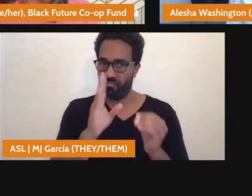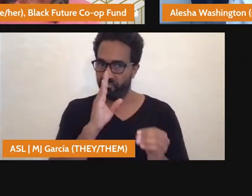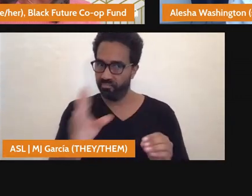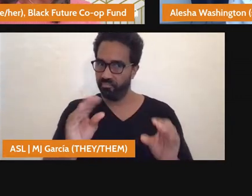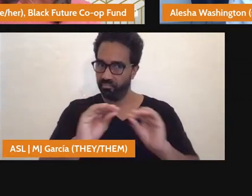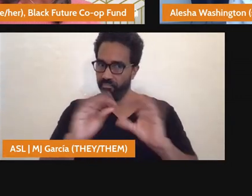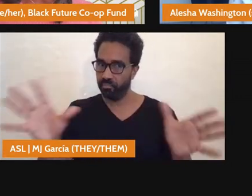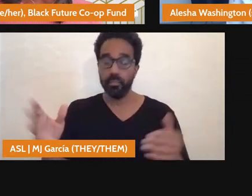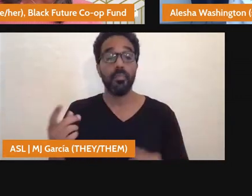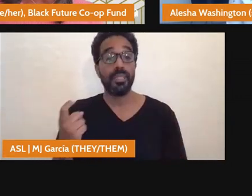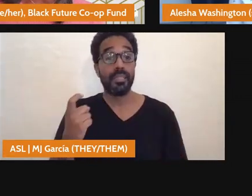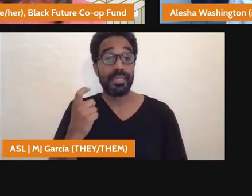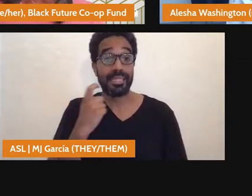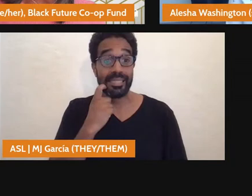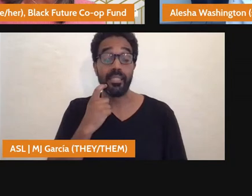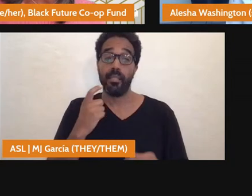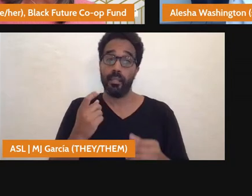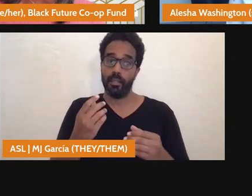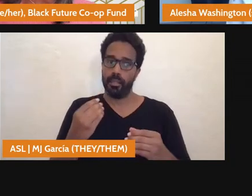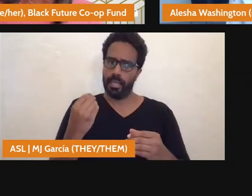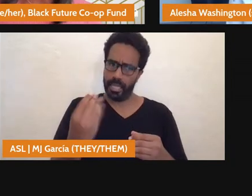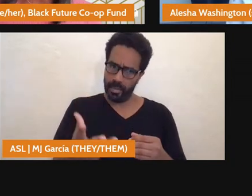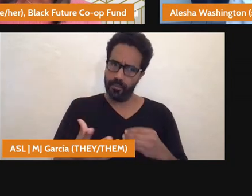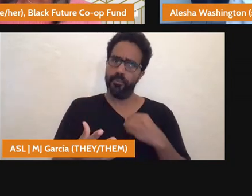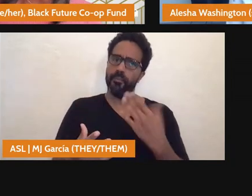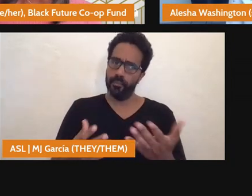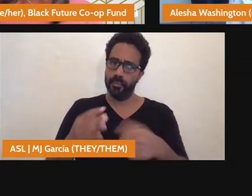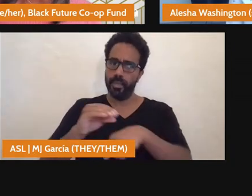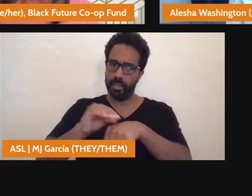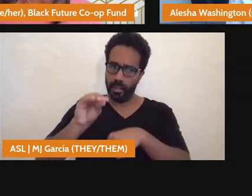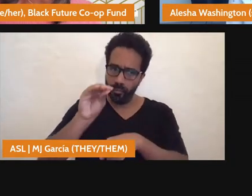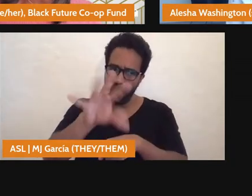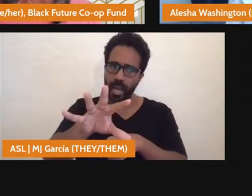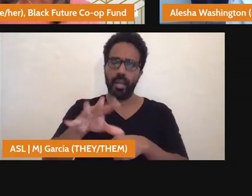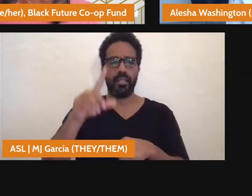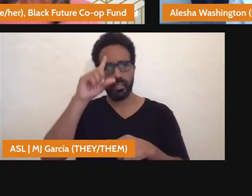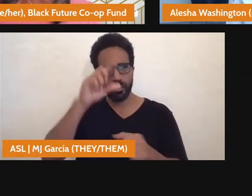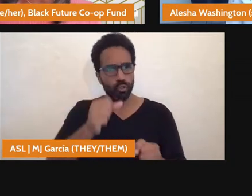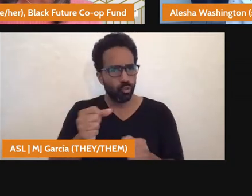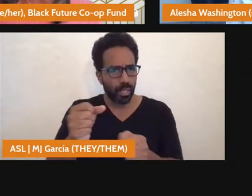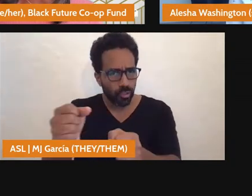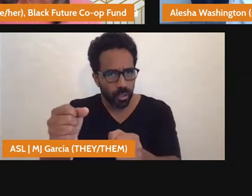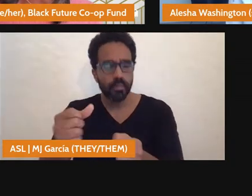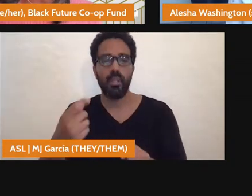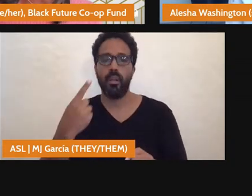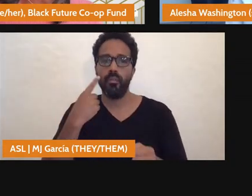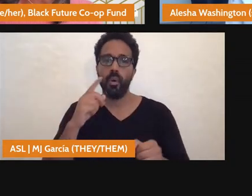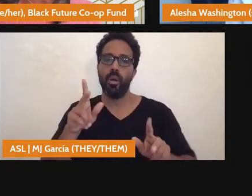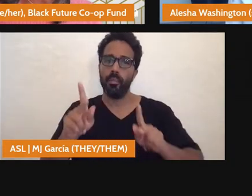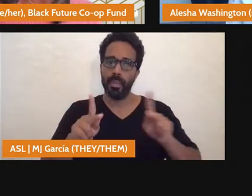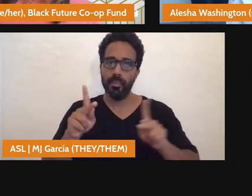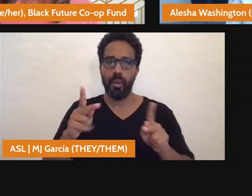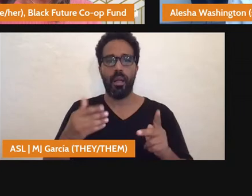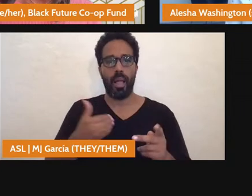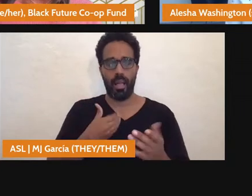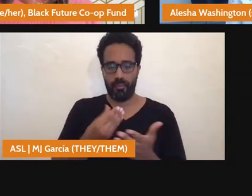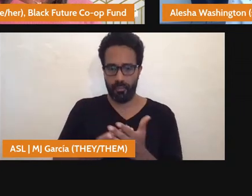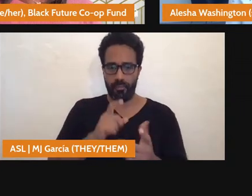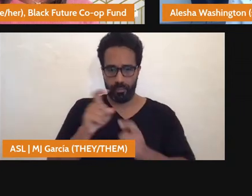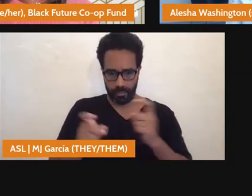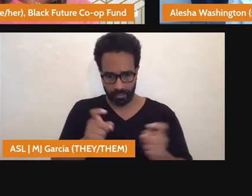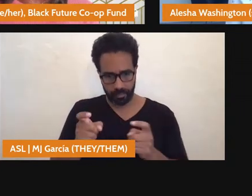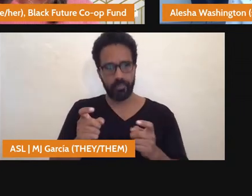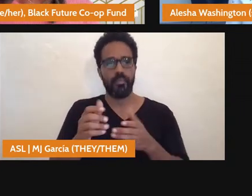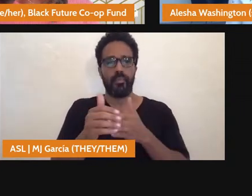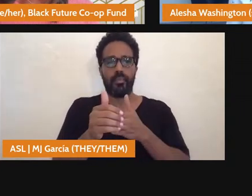some strategies and some advice for others in philanthropy, for folks who are working in foundations or donor advised fund holders. But I want